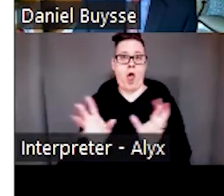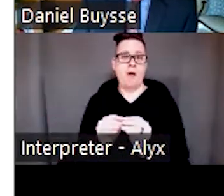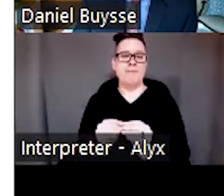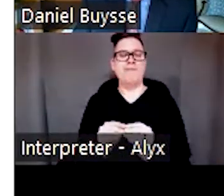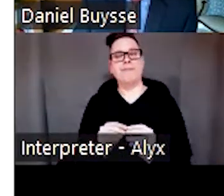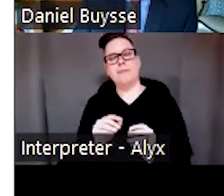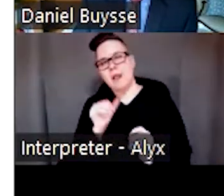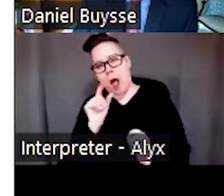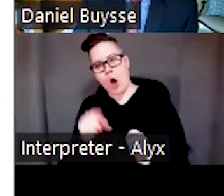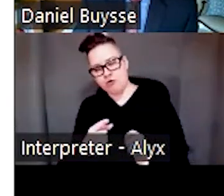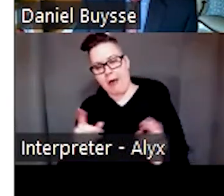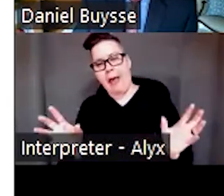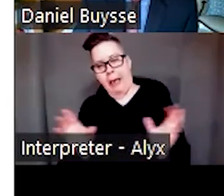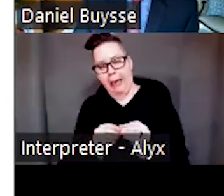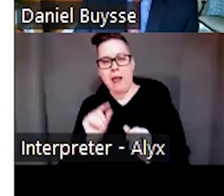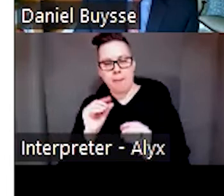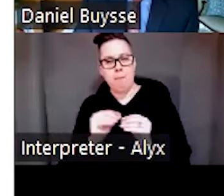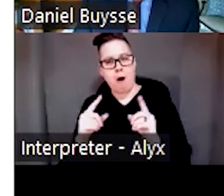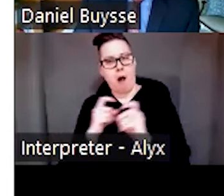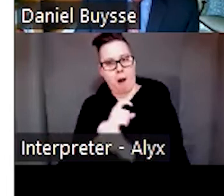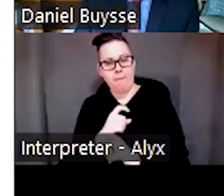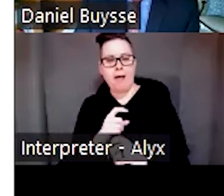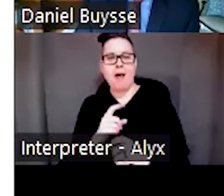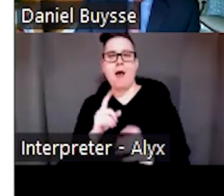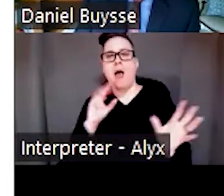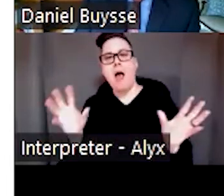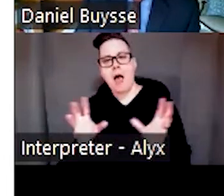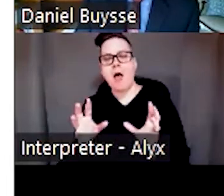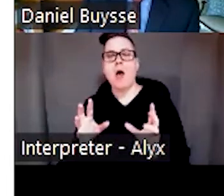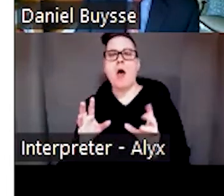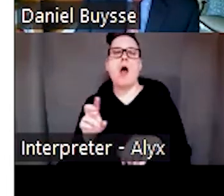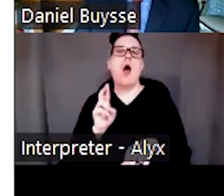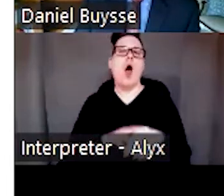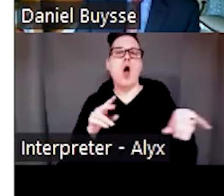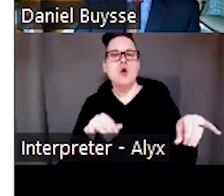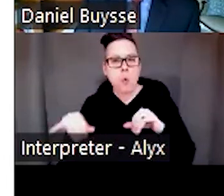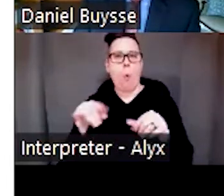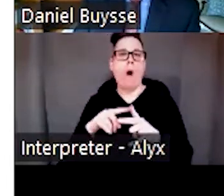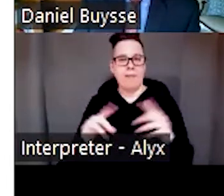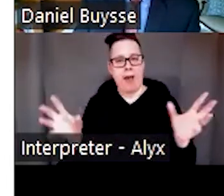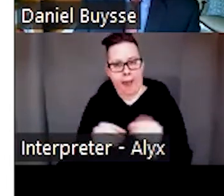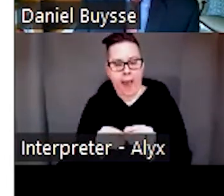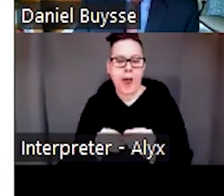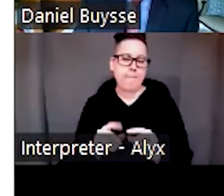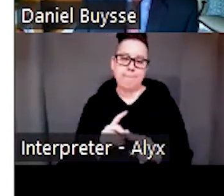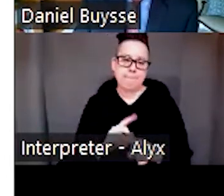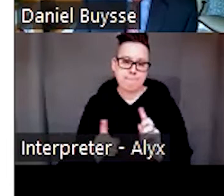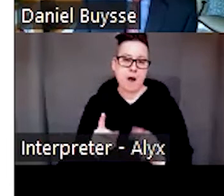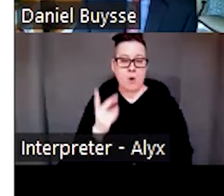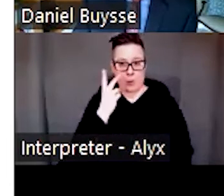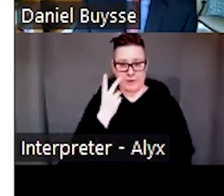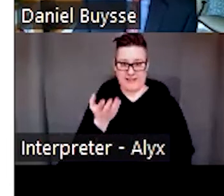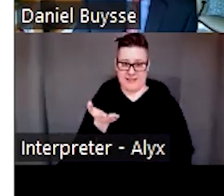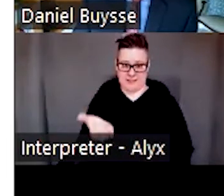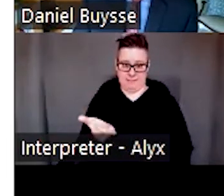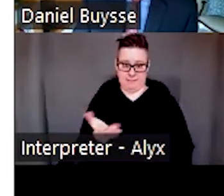more complex, that they were actually kind of normed and added up. But what we can see